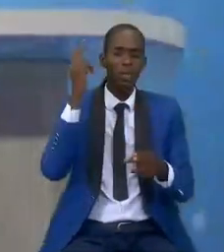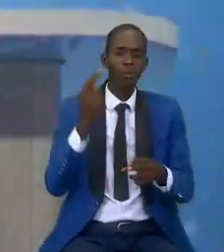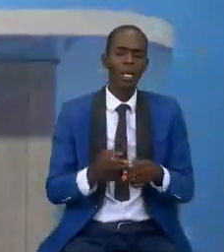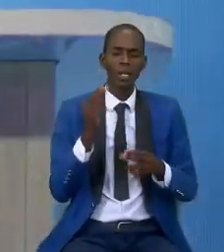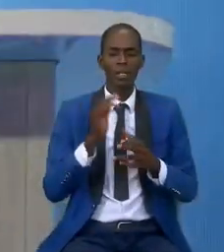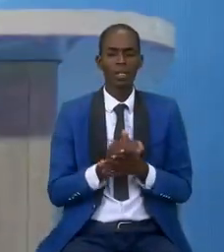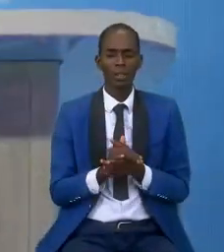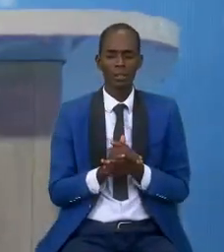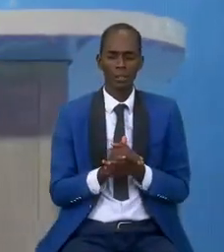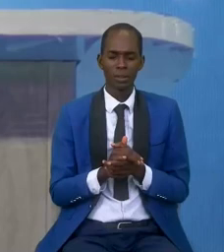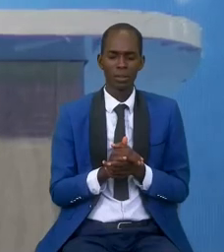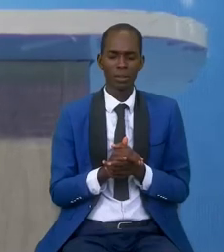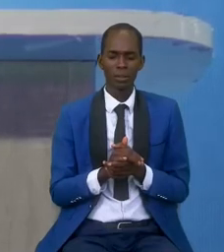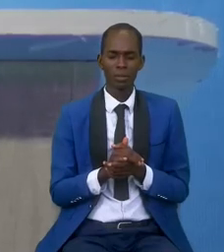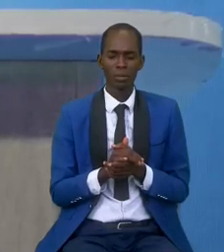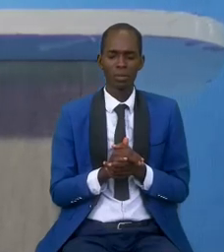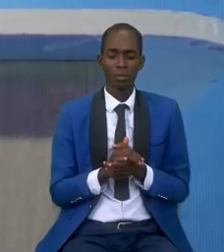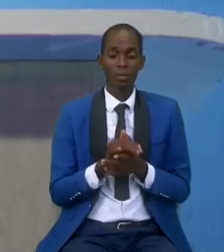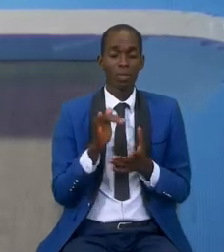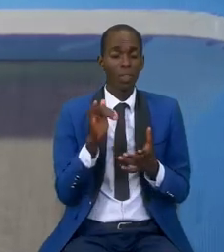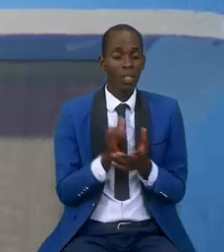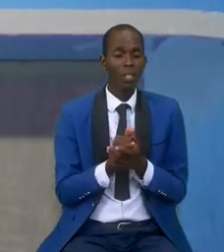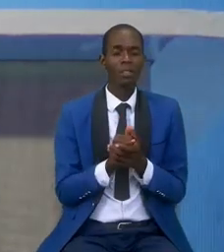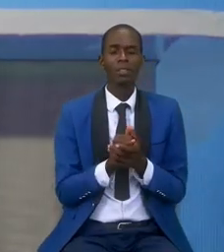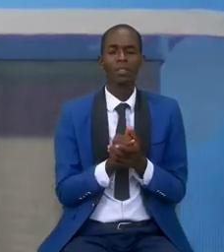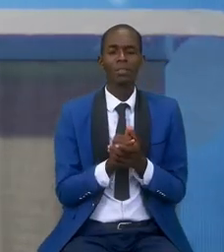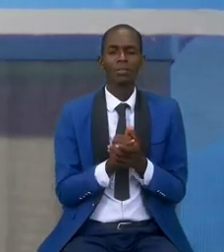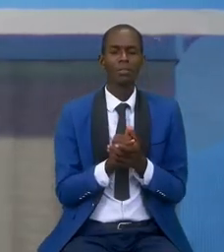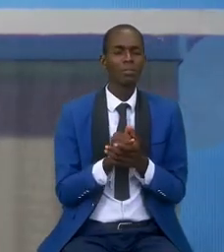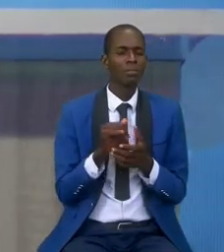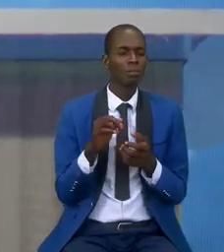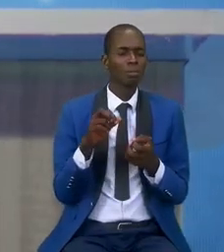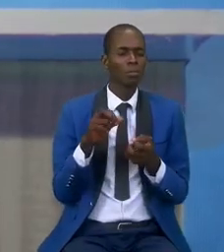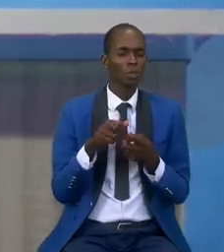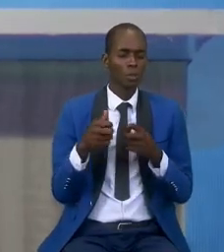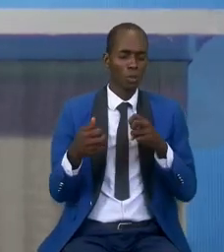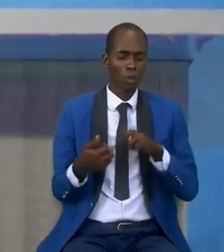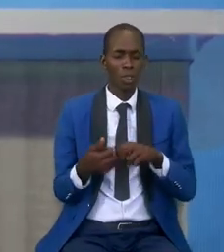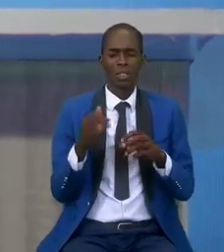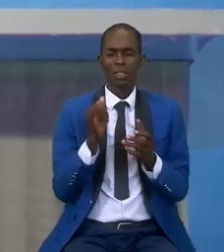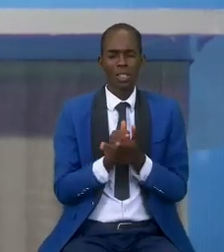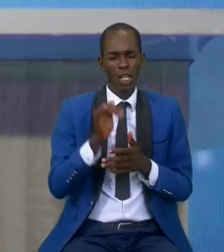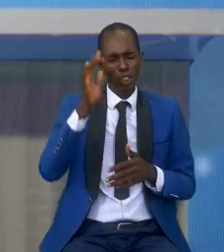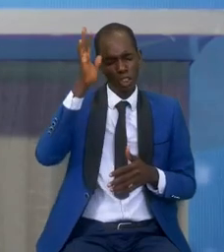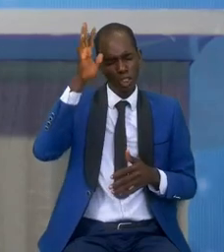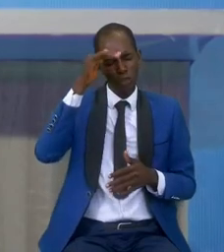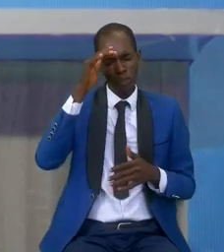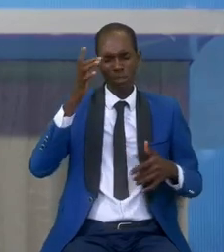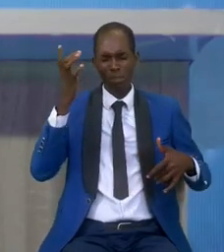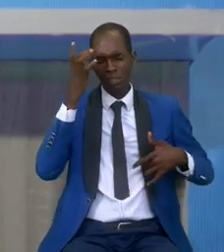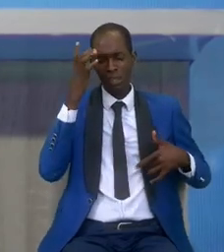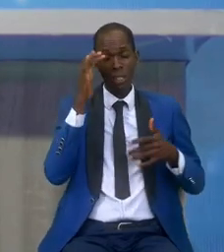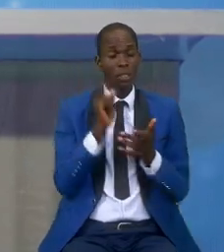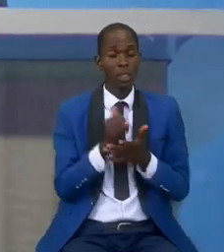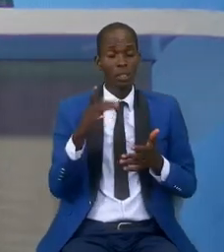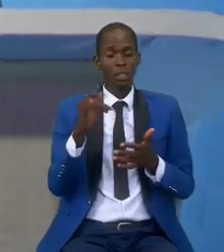problem that incurable disease nothing you've gone here and there and there and yet all those